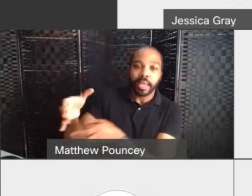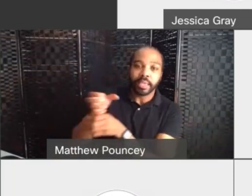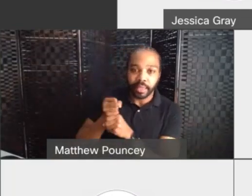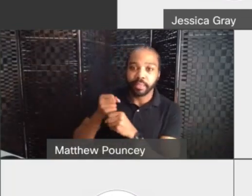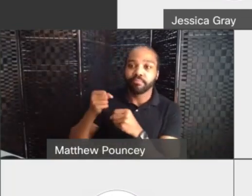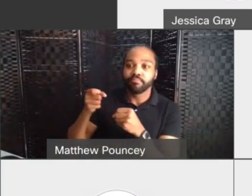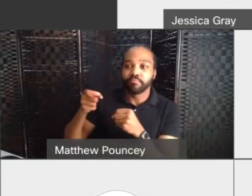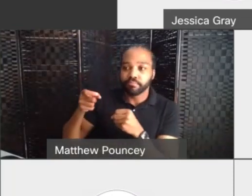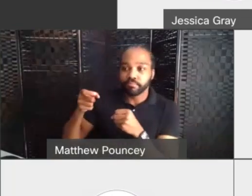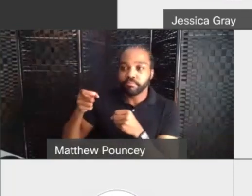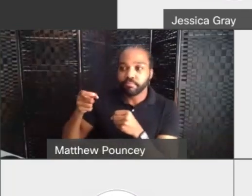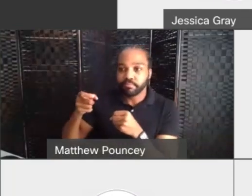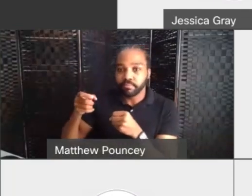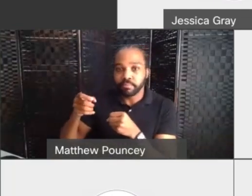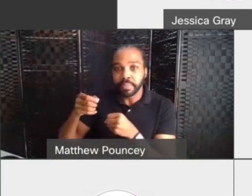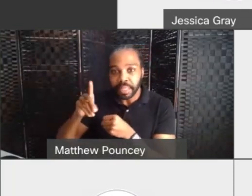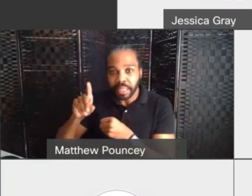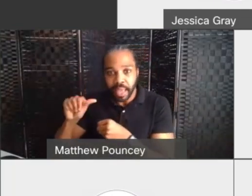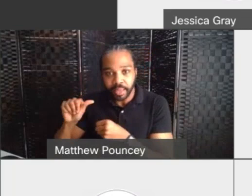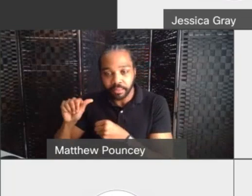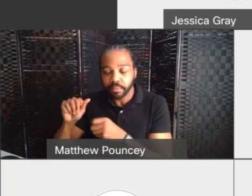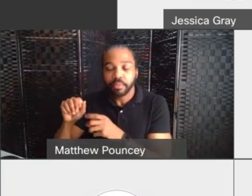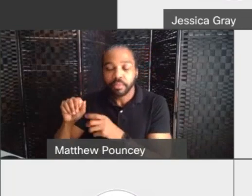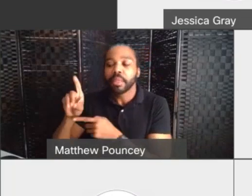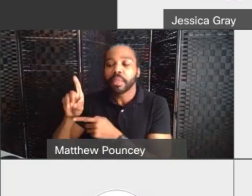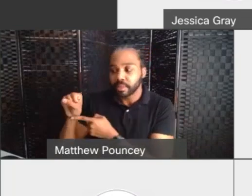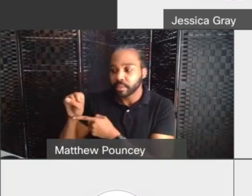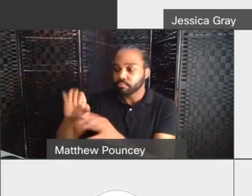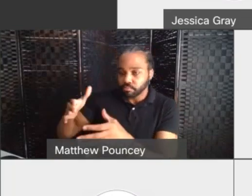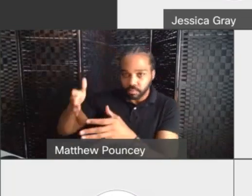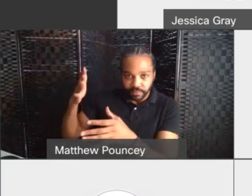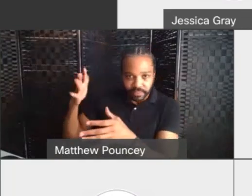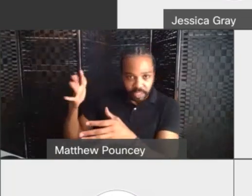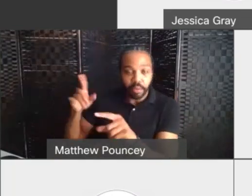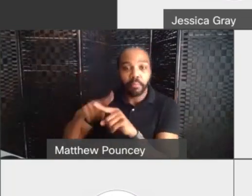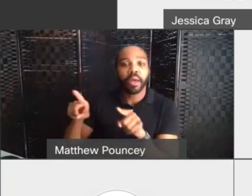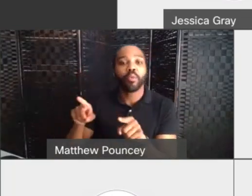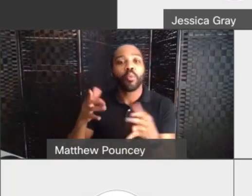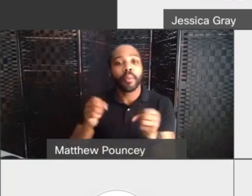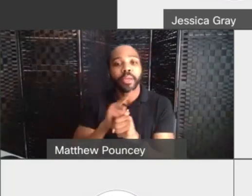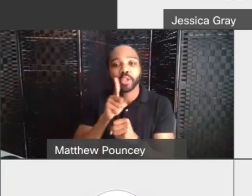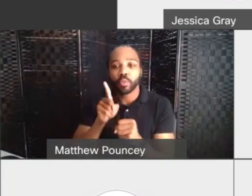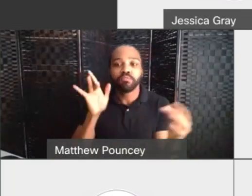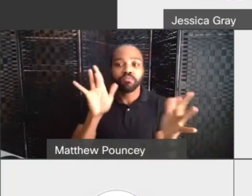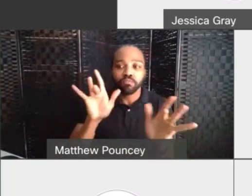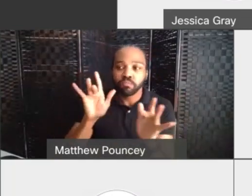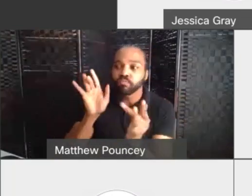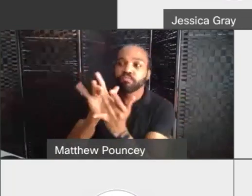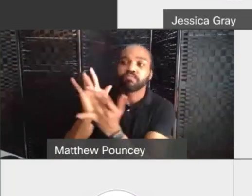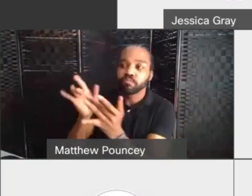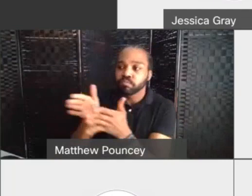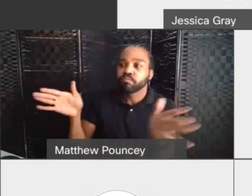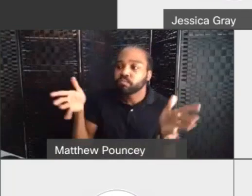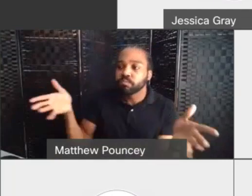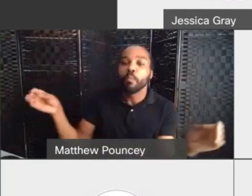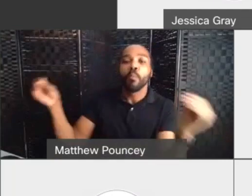population for DDS, but it is just to make sure that we are reaching more and more people. There is